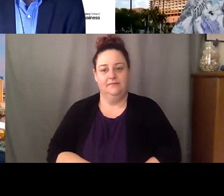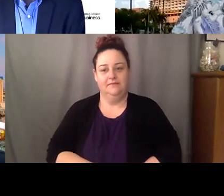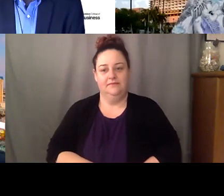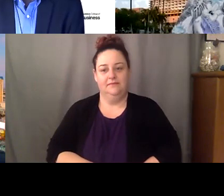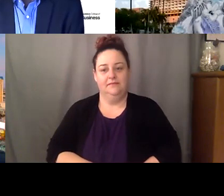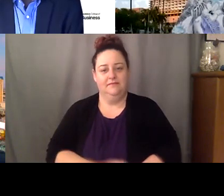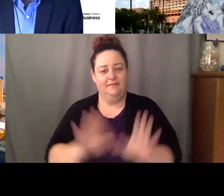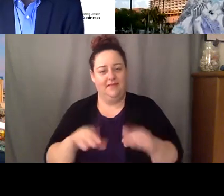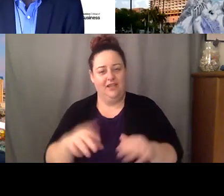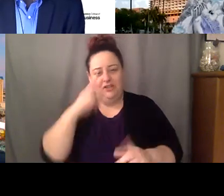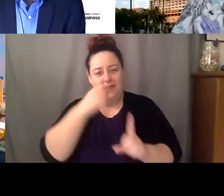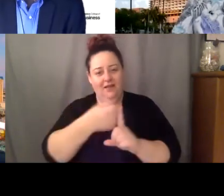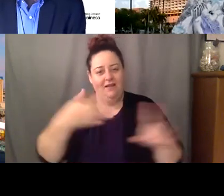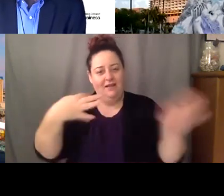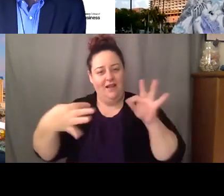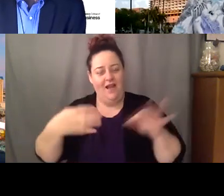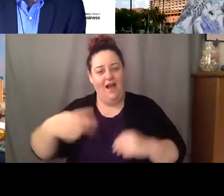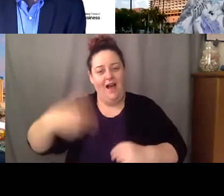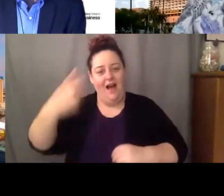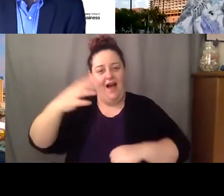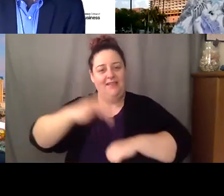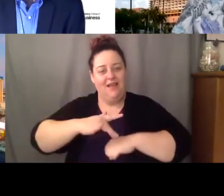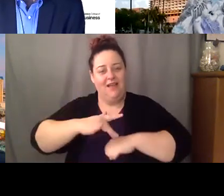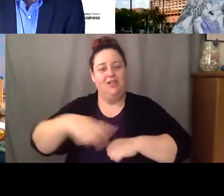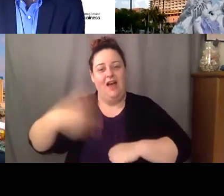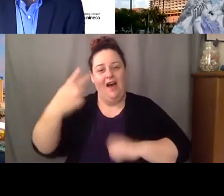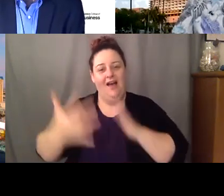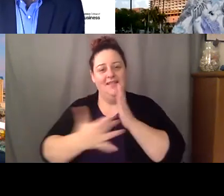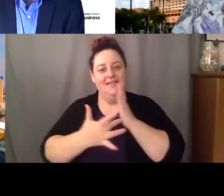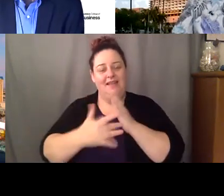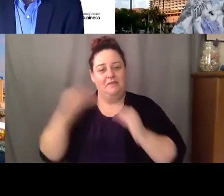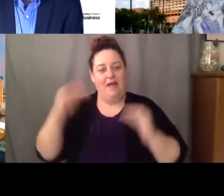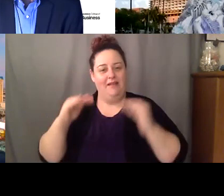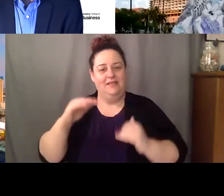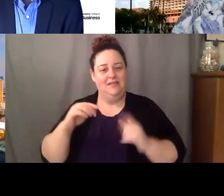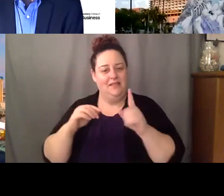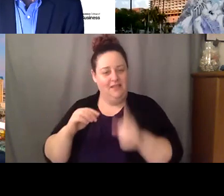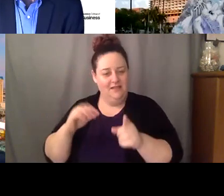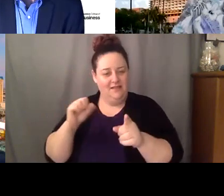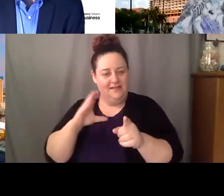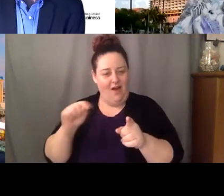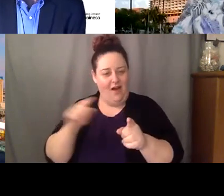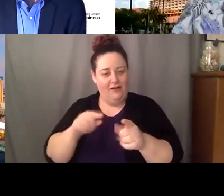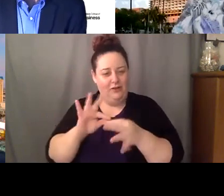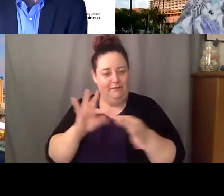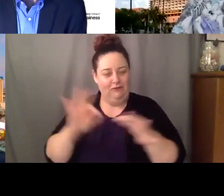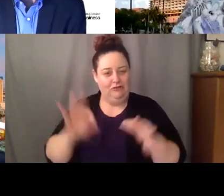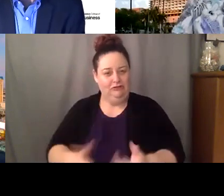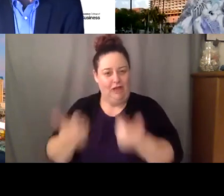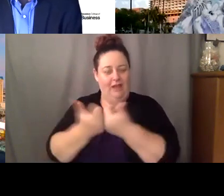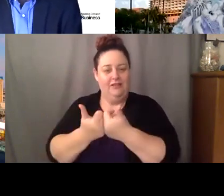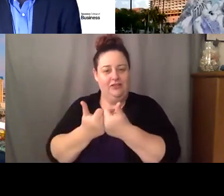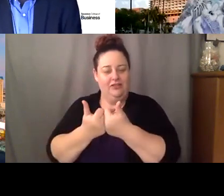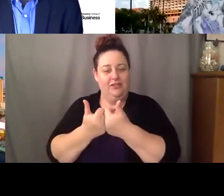Question is, can you elaborate more on the high touch, high tech balance in the long term? I know, Scott, you mentioned the challenge that, and I find this